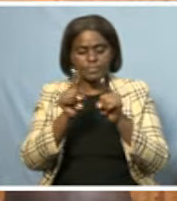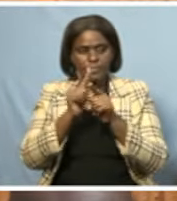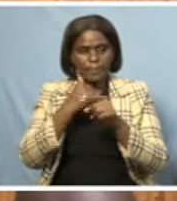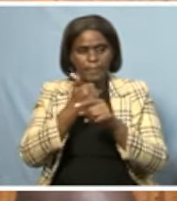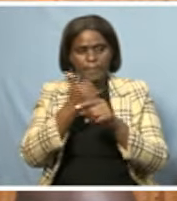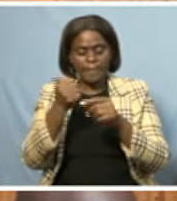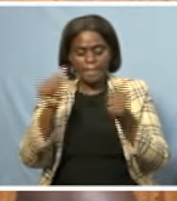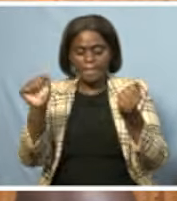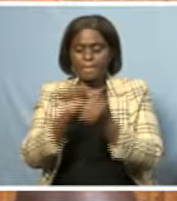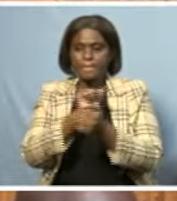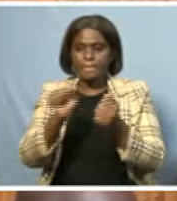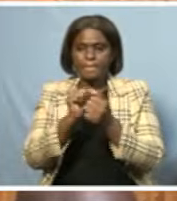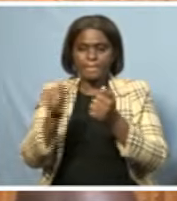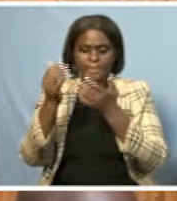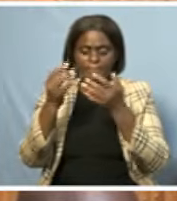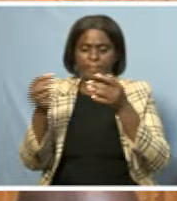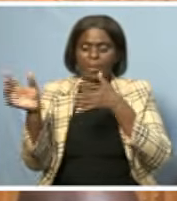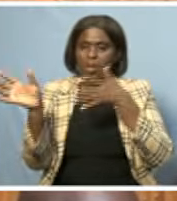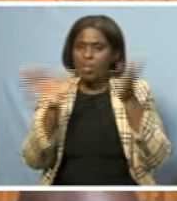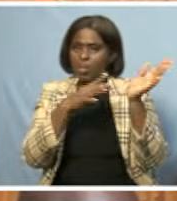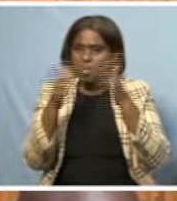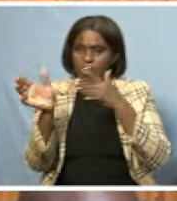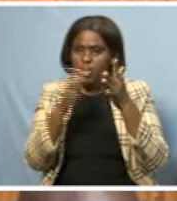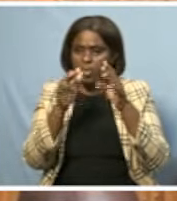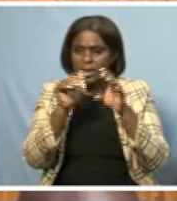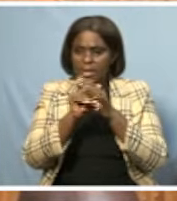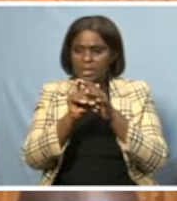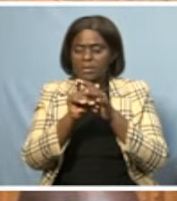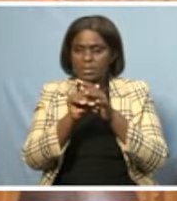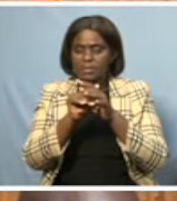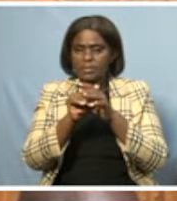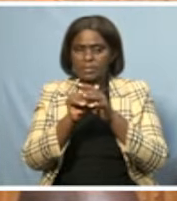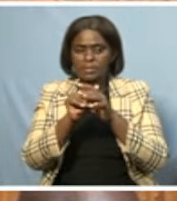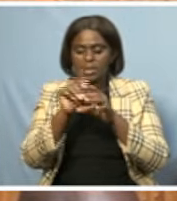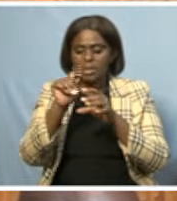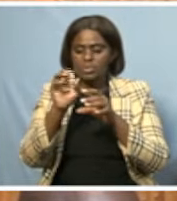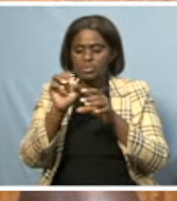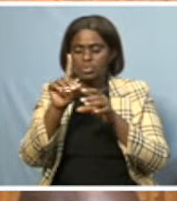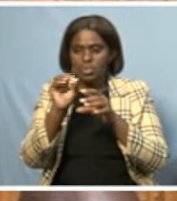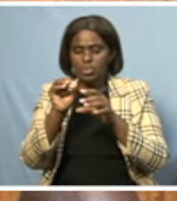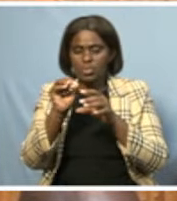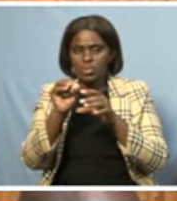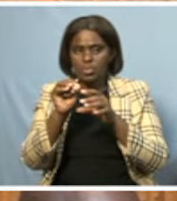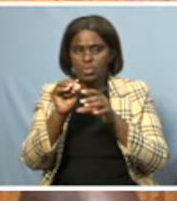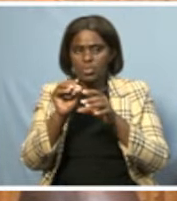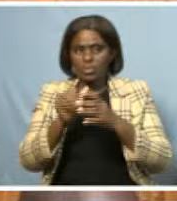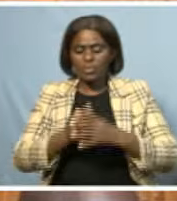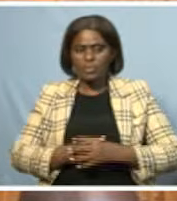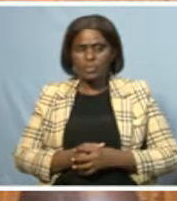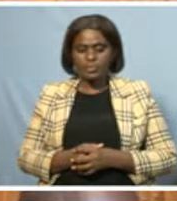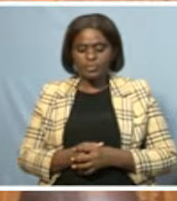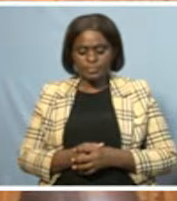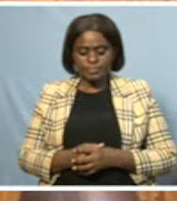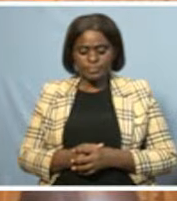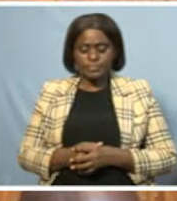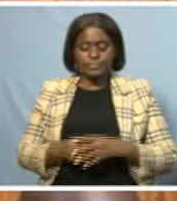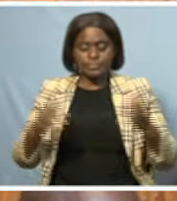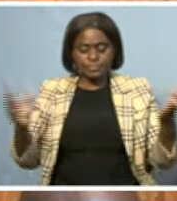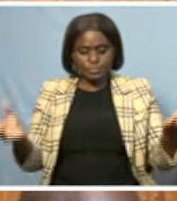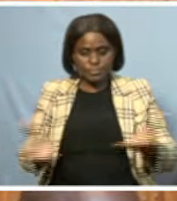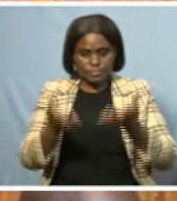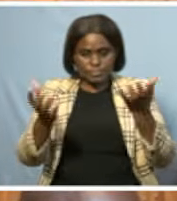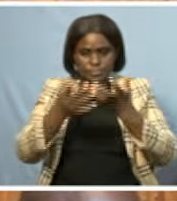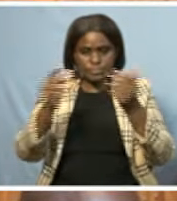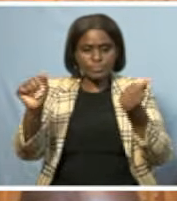type of disaster, a hailstorm in Itonga chotuita utijihuramabwe. Ijihuramabwe na a hailstorm that